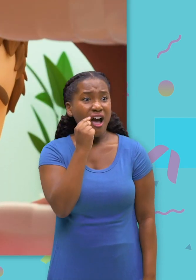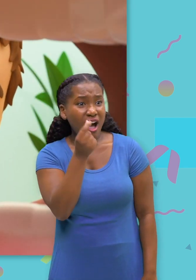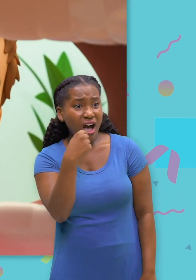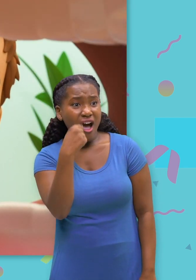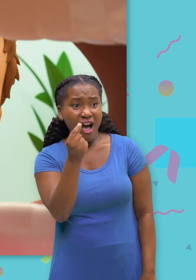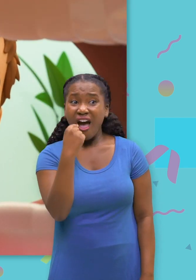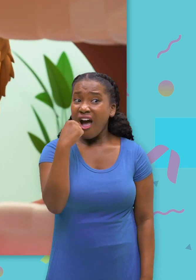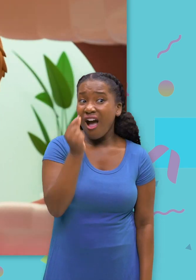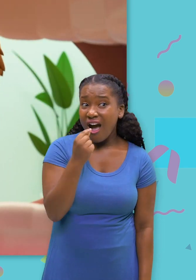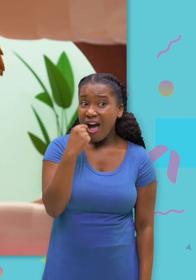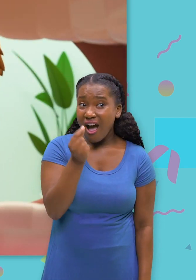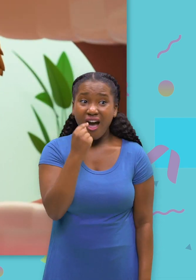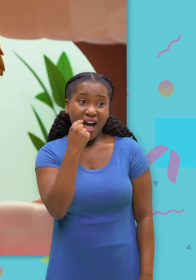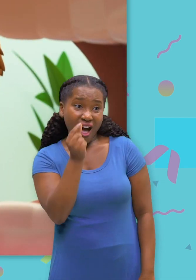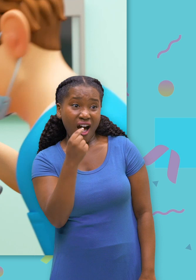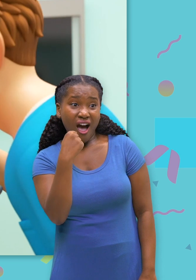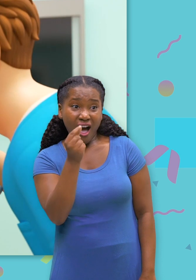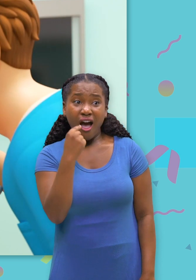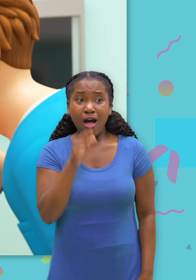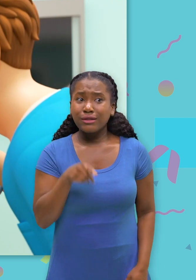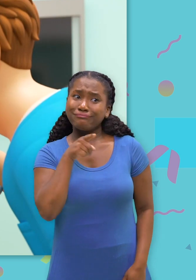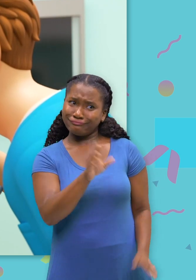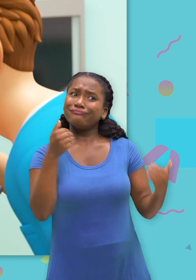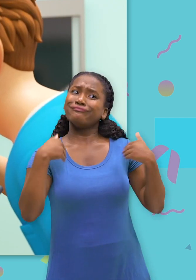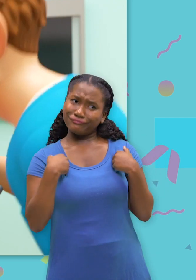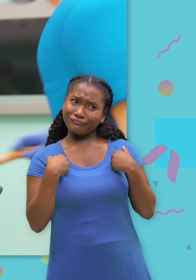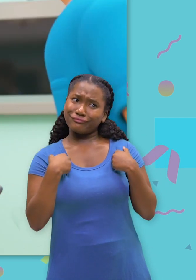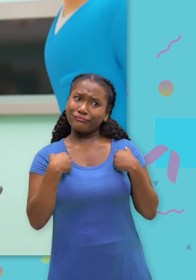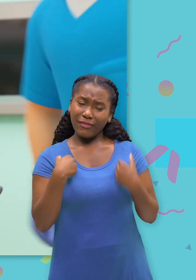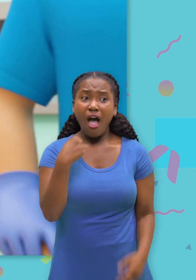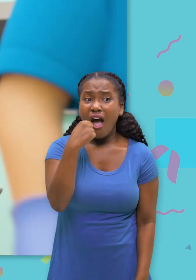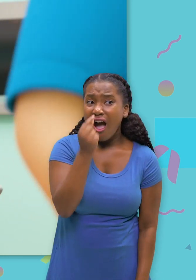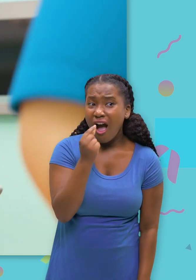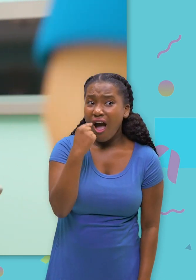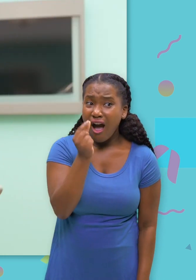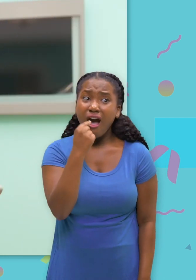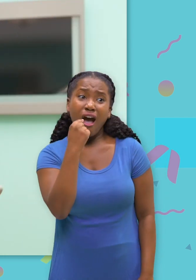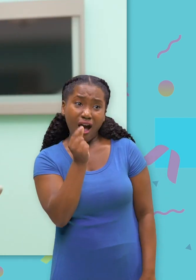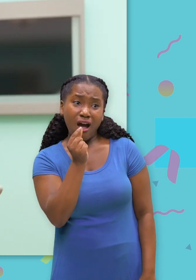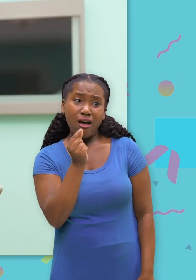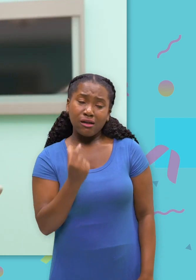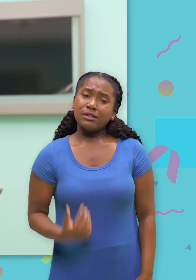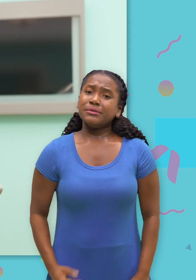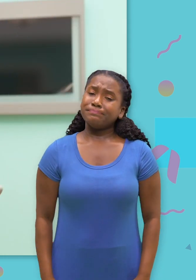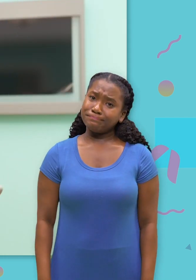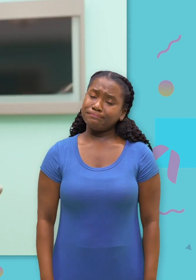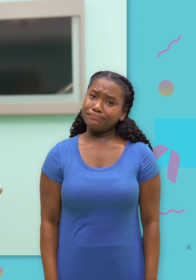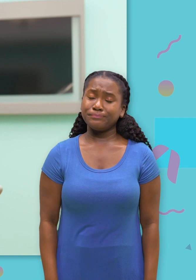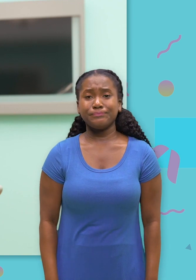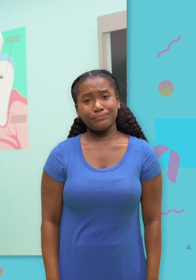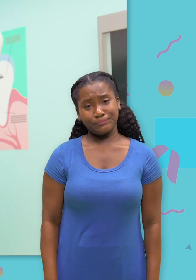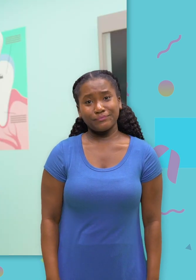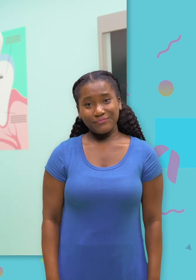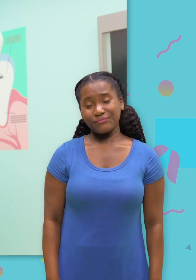tooth. Wobbly tooth. Wobbly tooth. You've got a wobbly